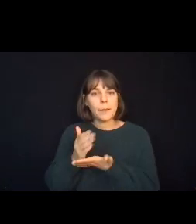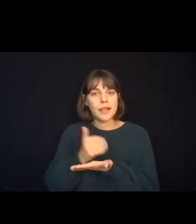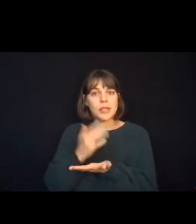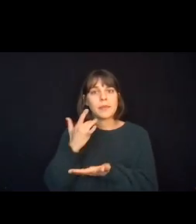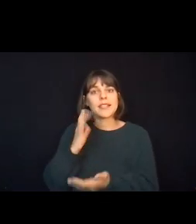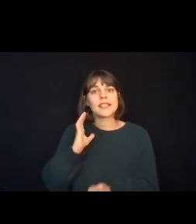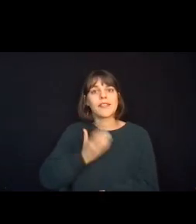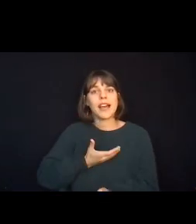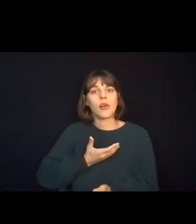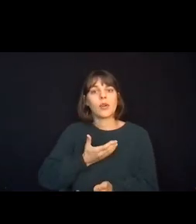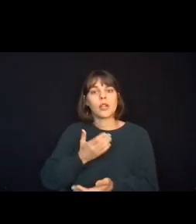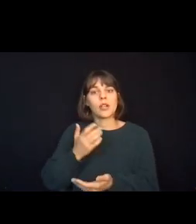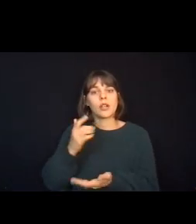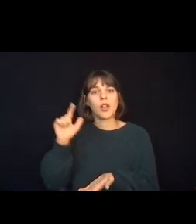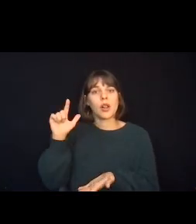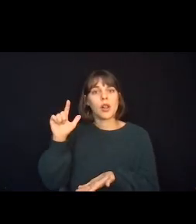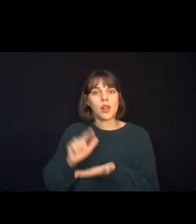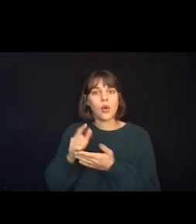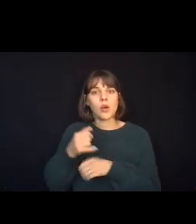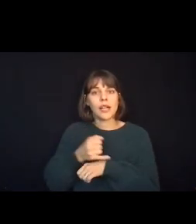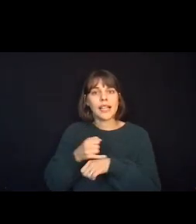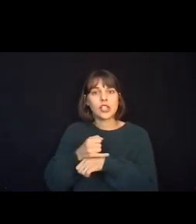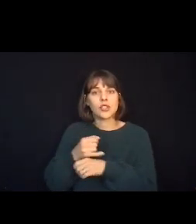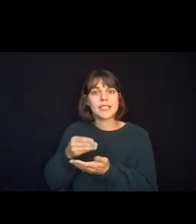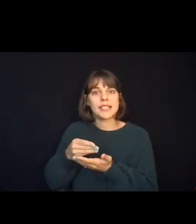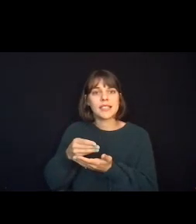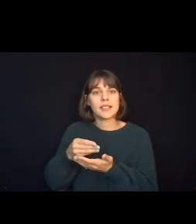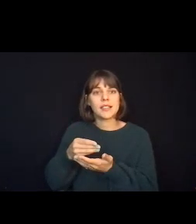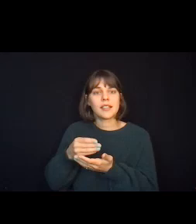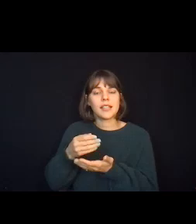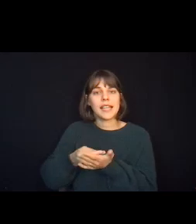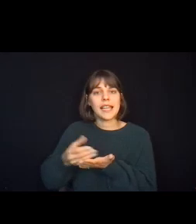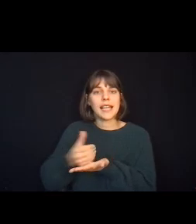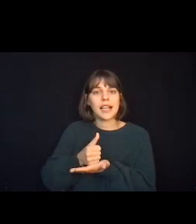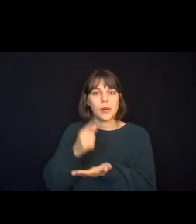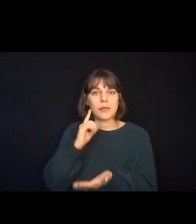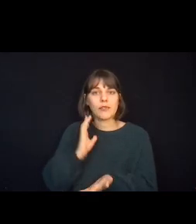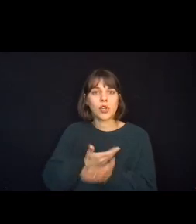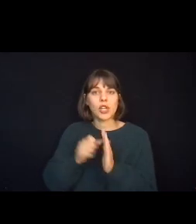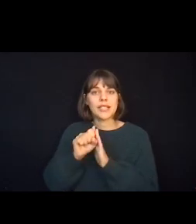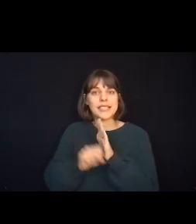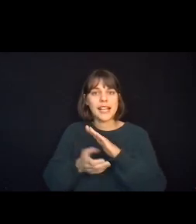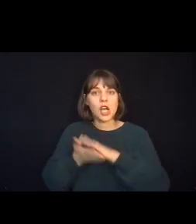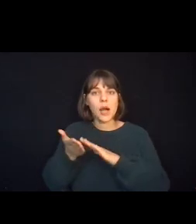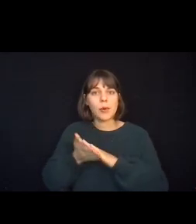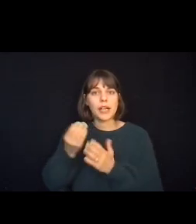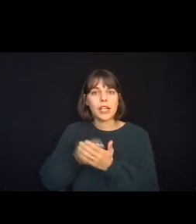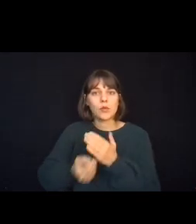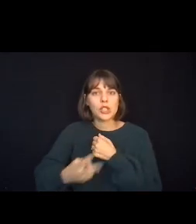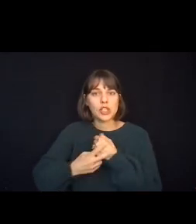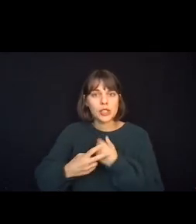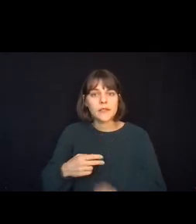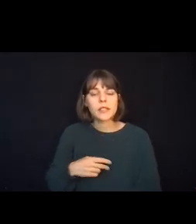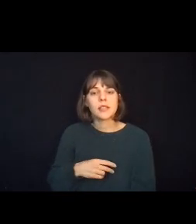a reduction or lower interest income on our state operating reserves.